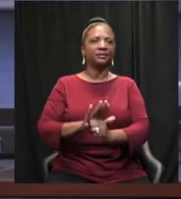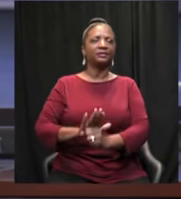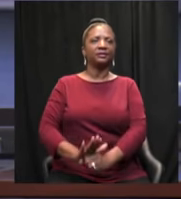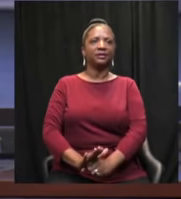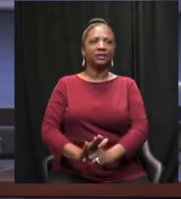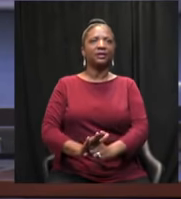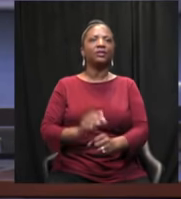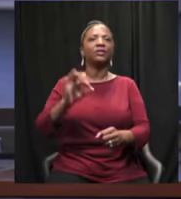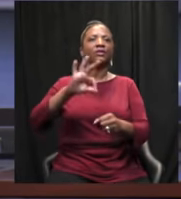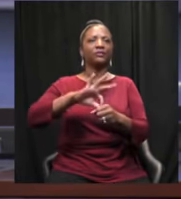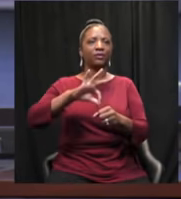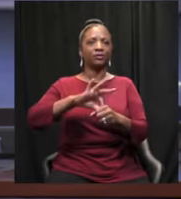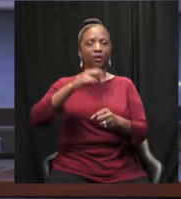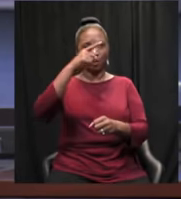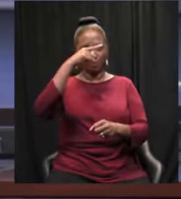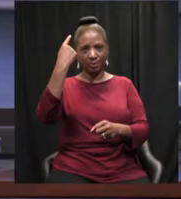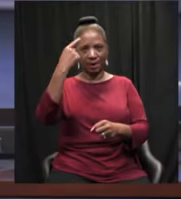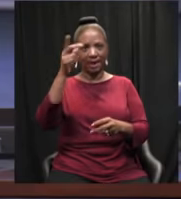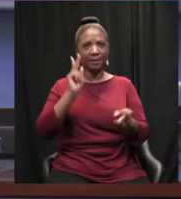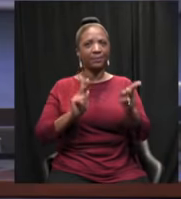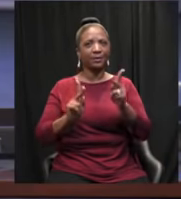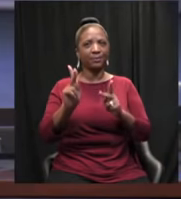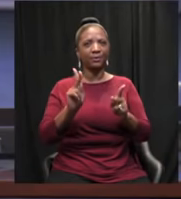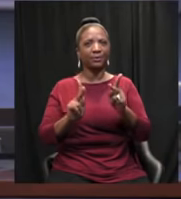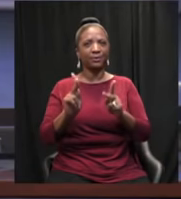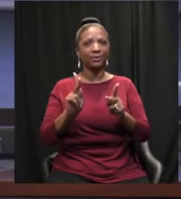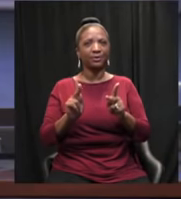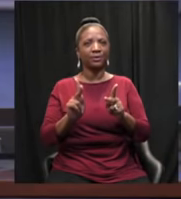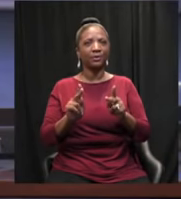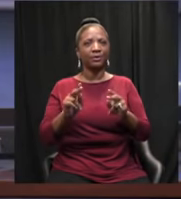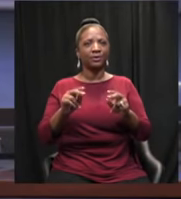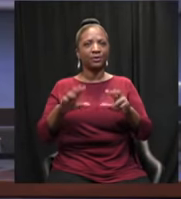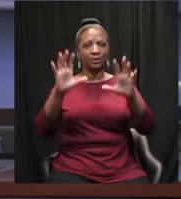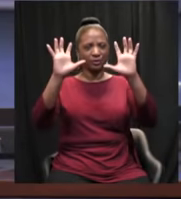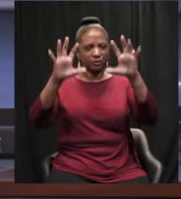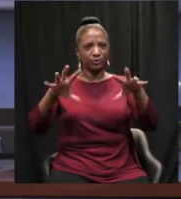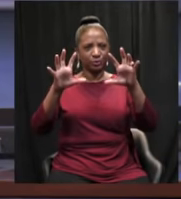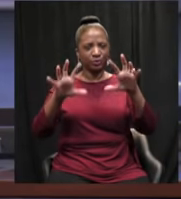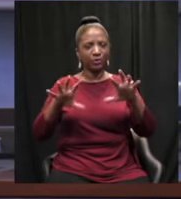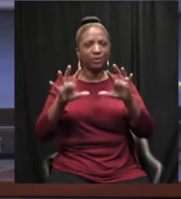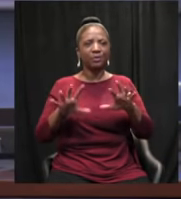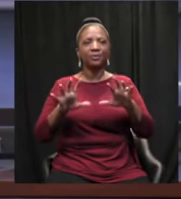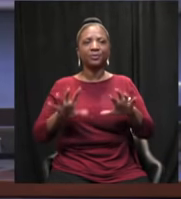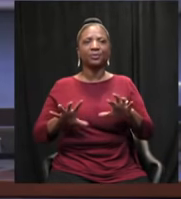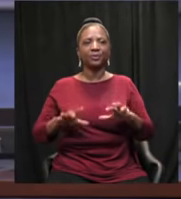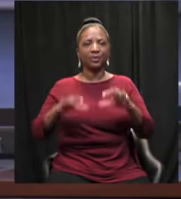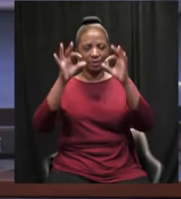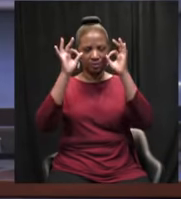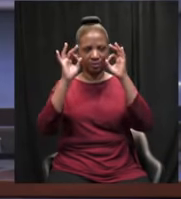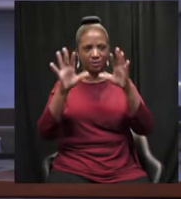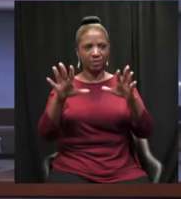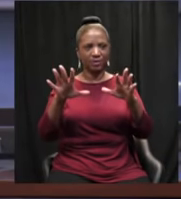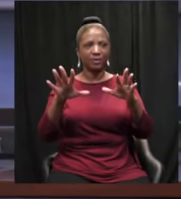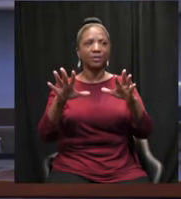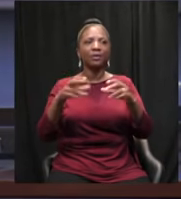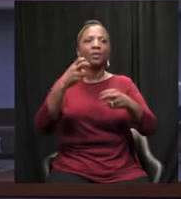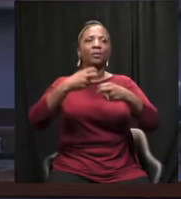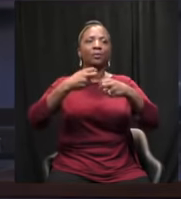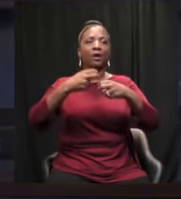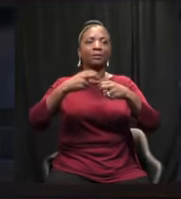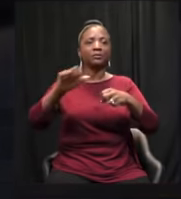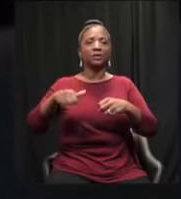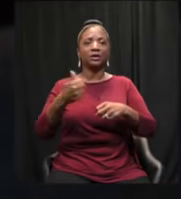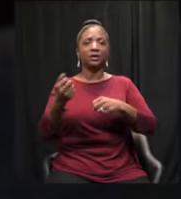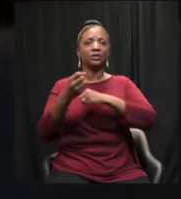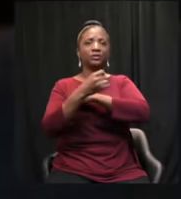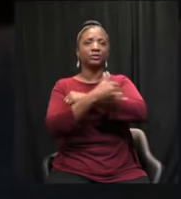world, with an impending storm on the Gulf Coast, with all that's happening in this world, with the issues in Afghanistan, with all that's